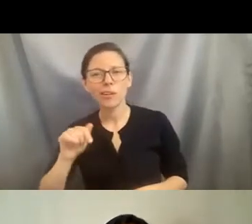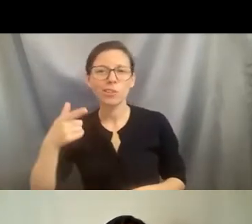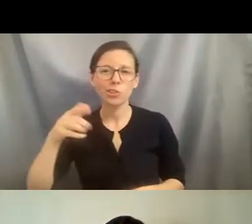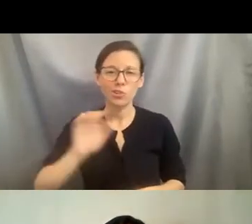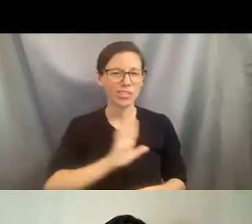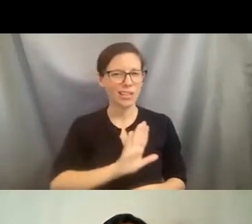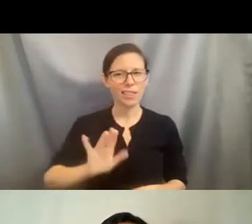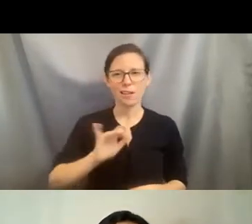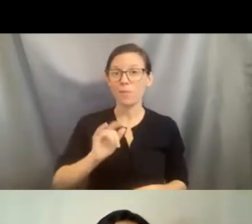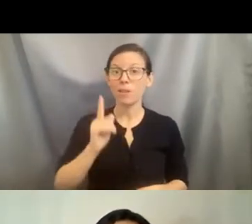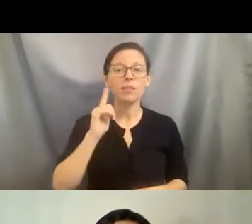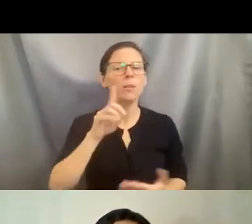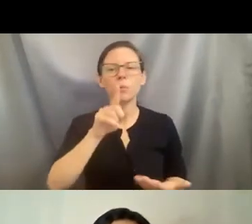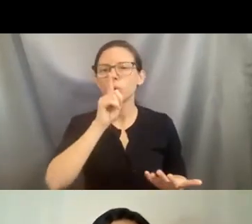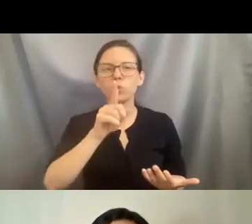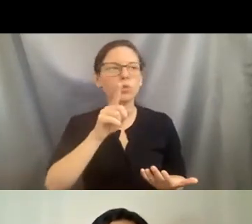reintroduced all over again.